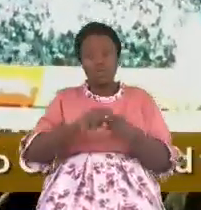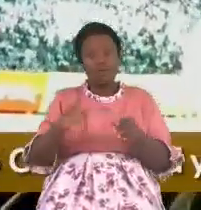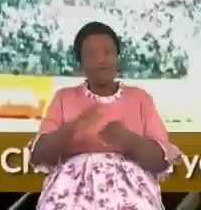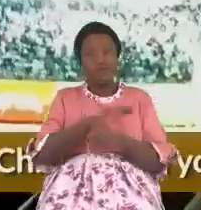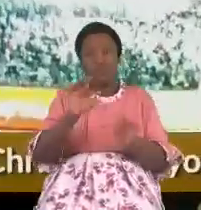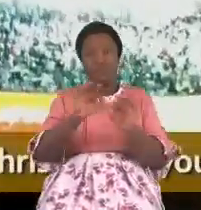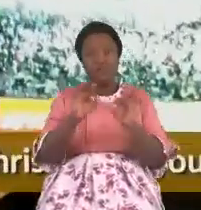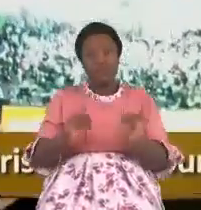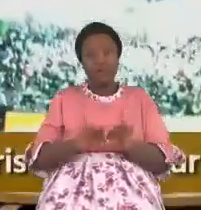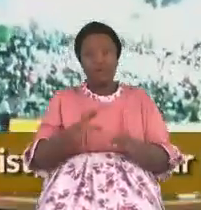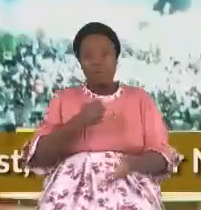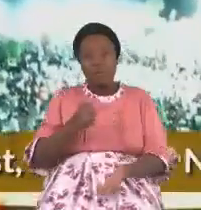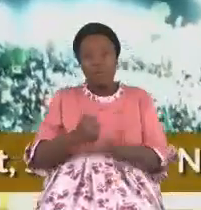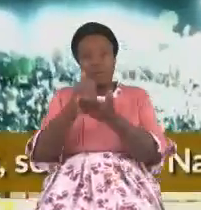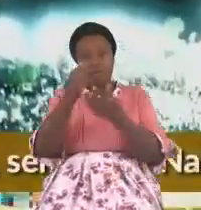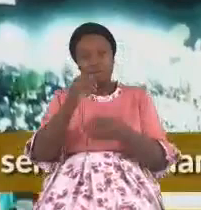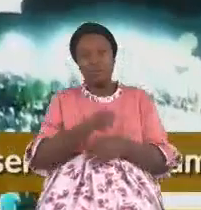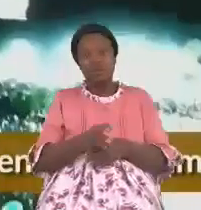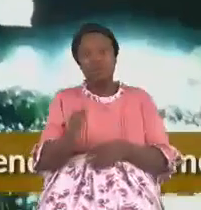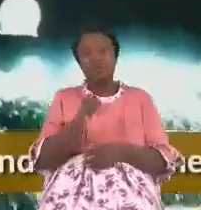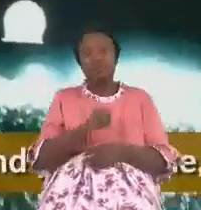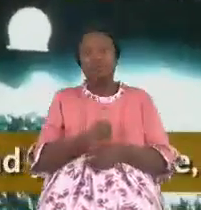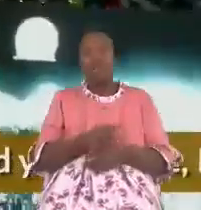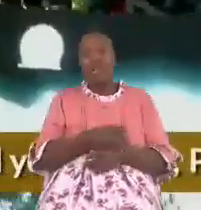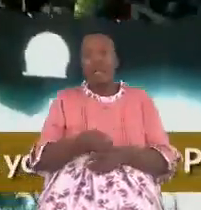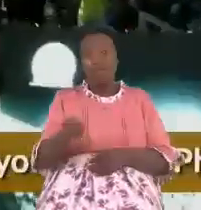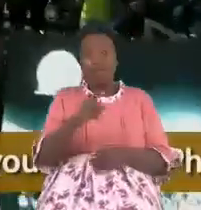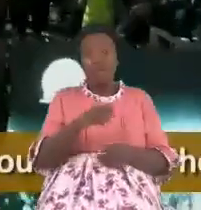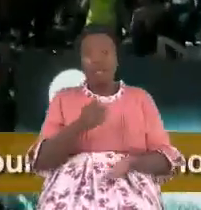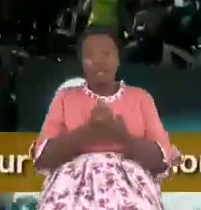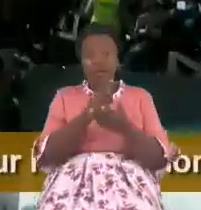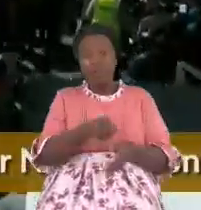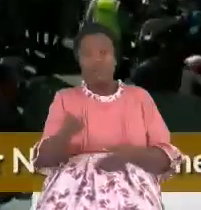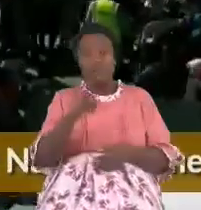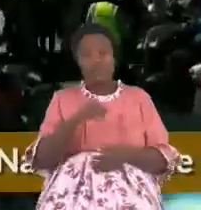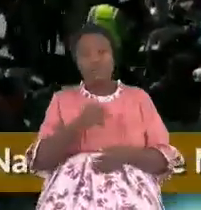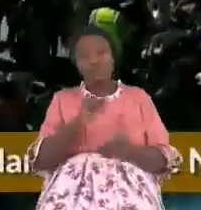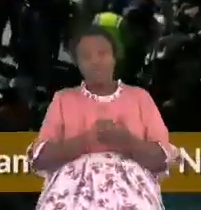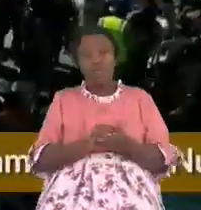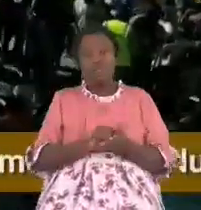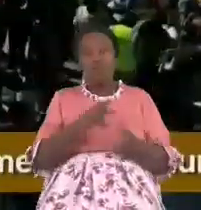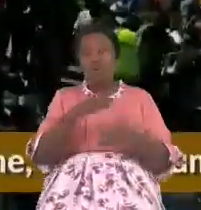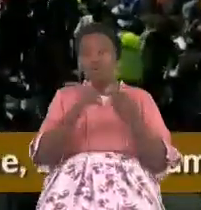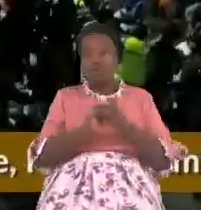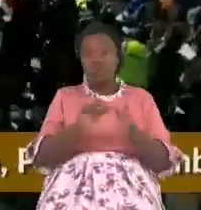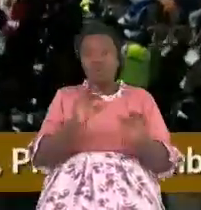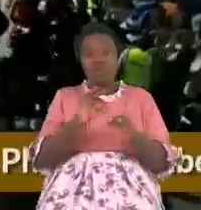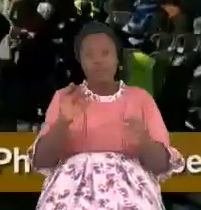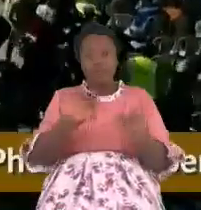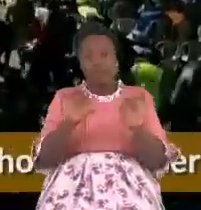and enter into those halls there are many people inside there also attend to them